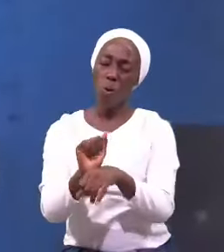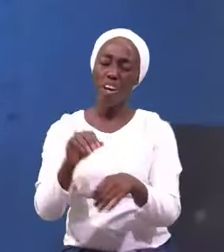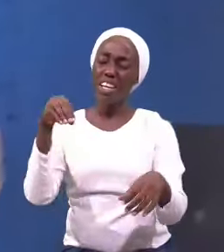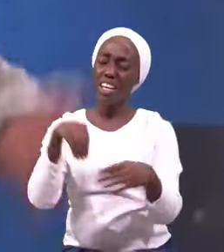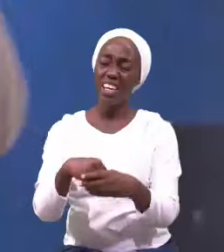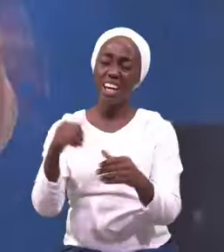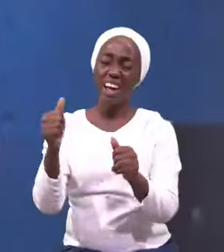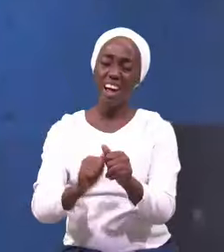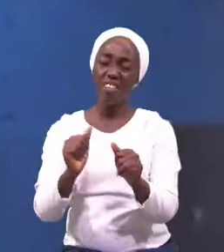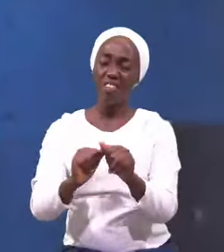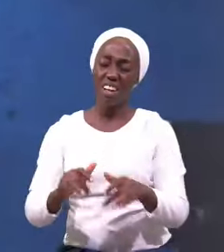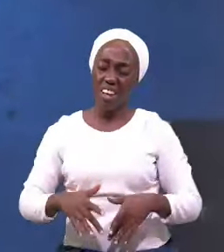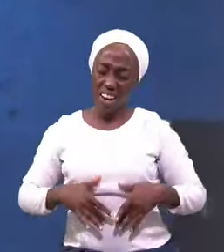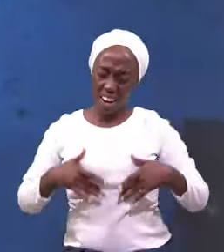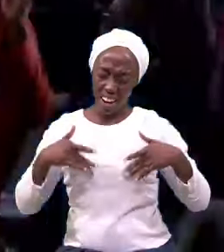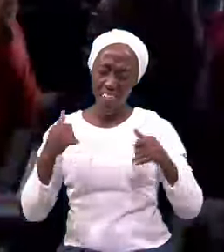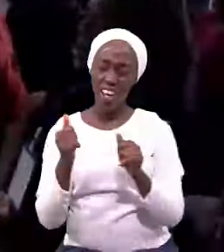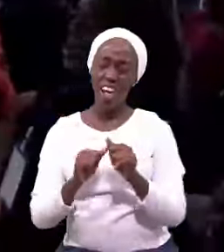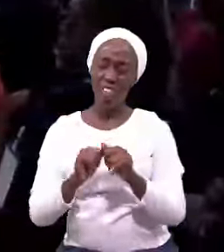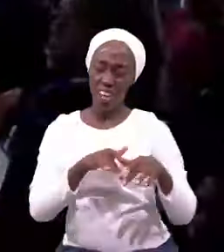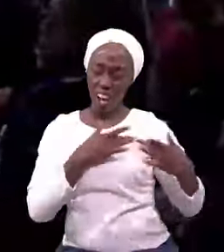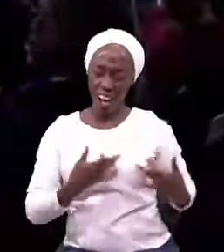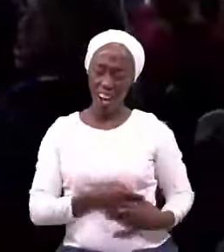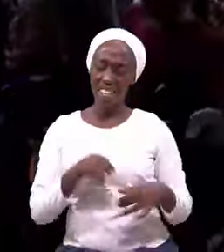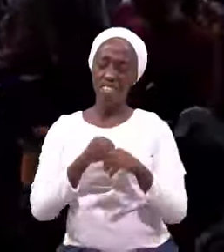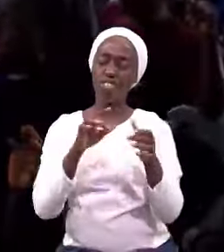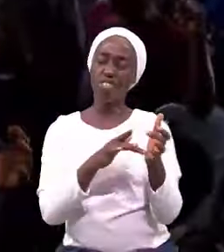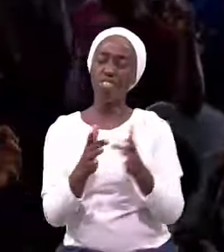life, every heart, in Jesus' name.